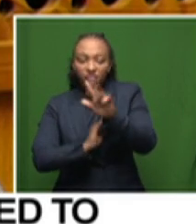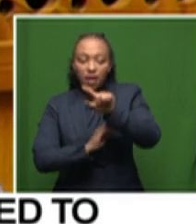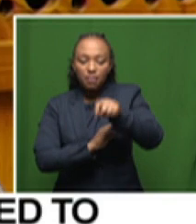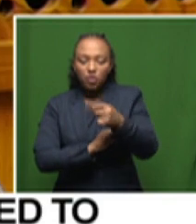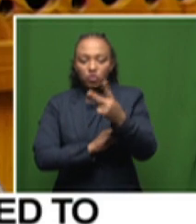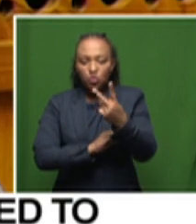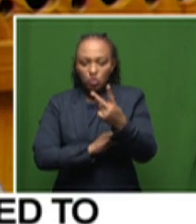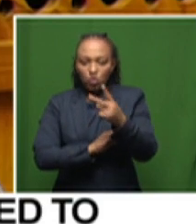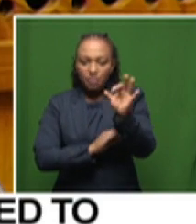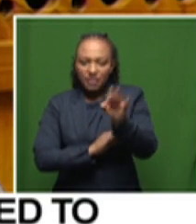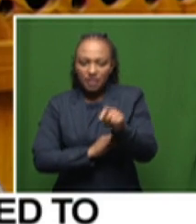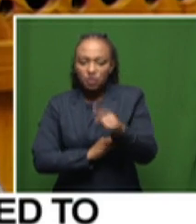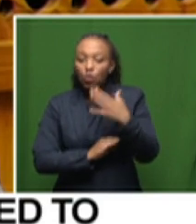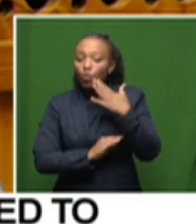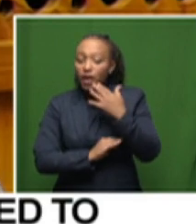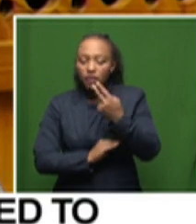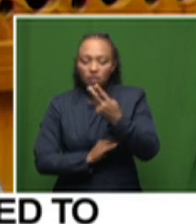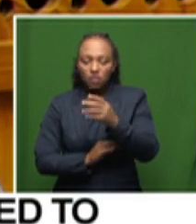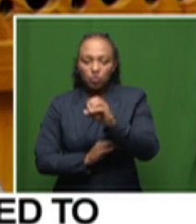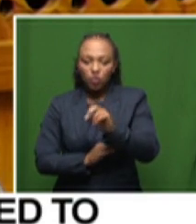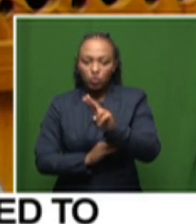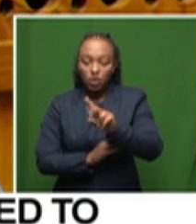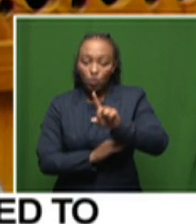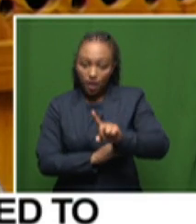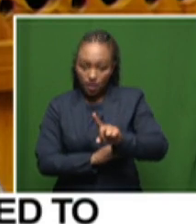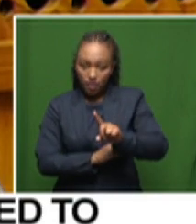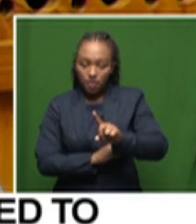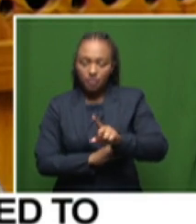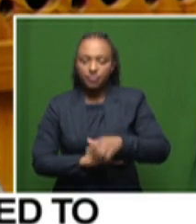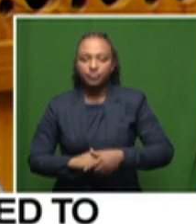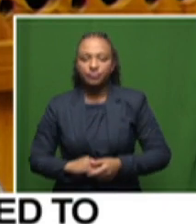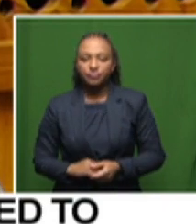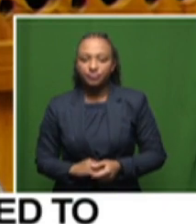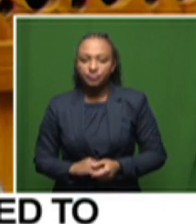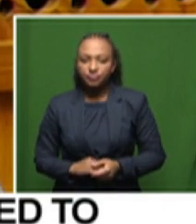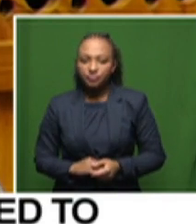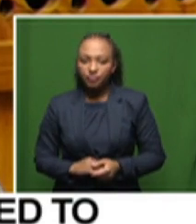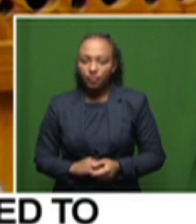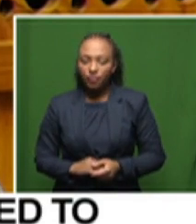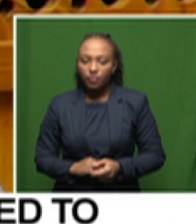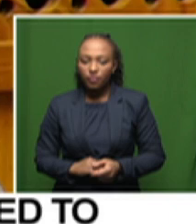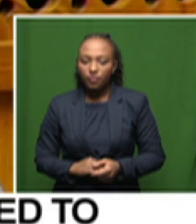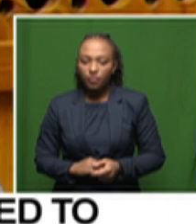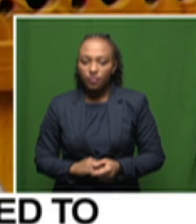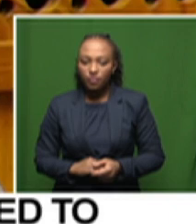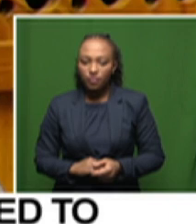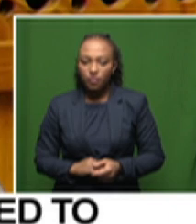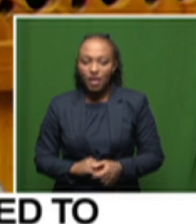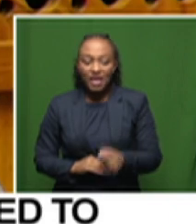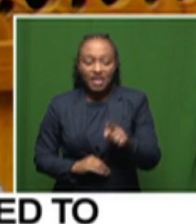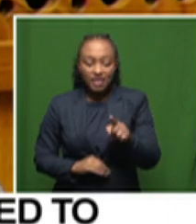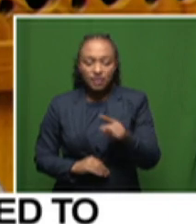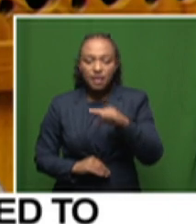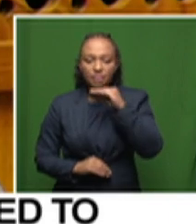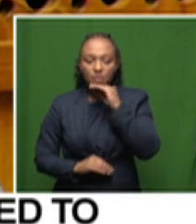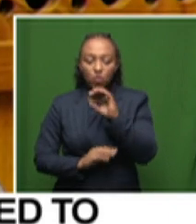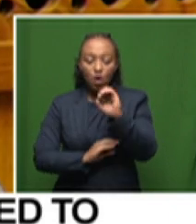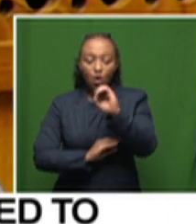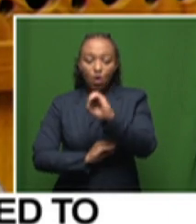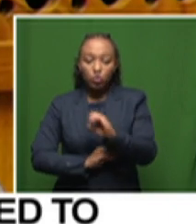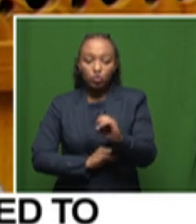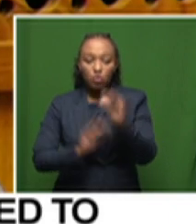5.2% in 2021. This is in the October World